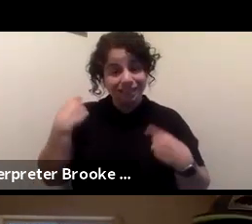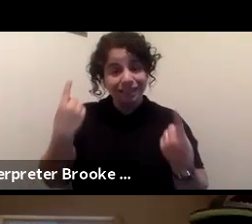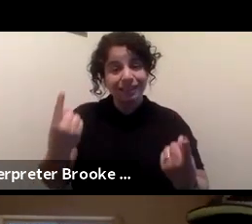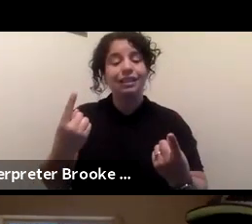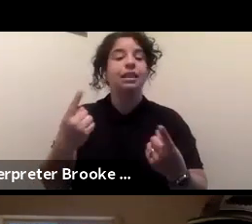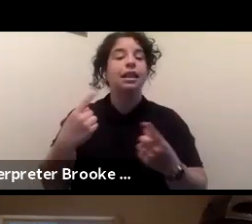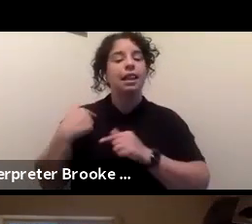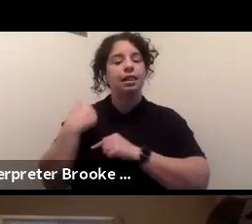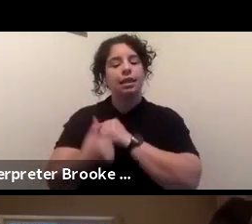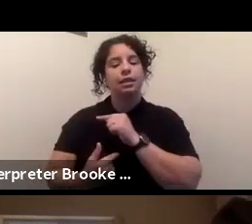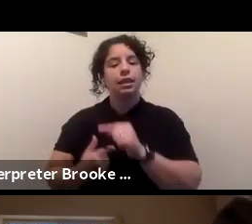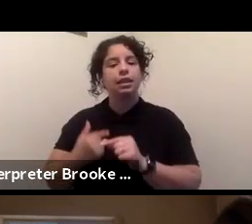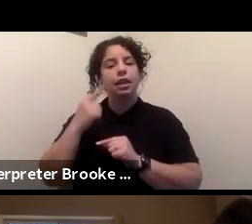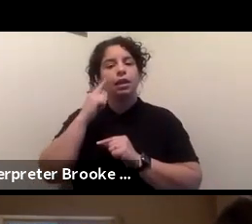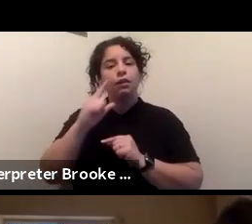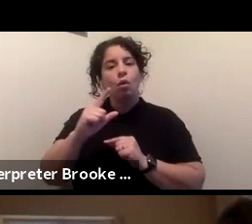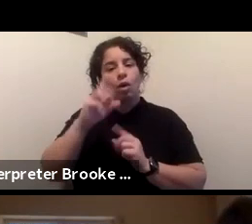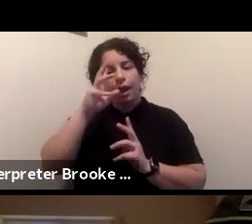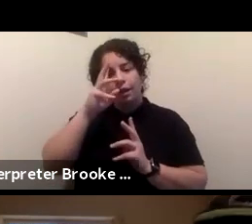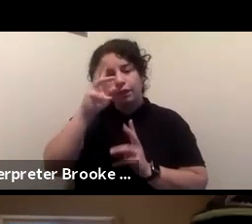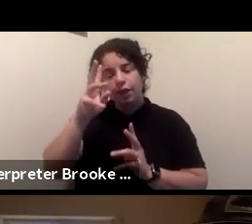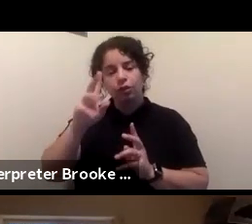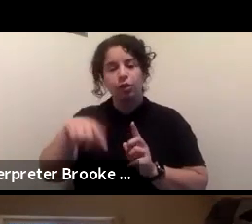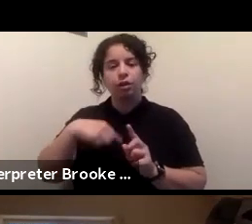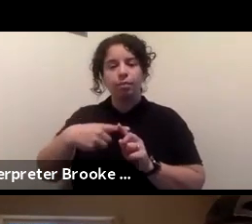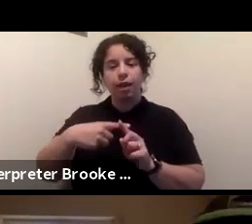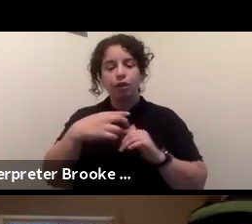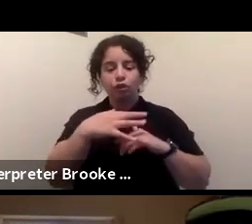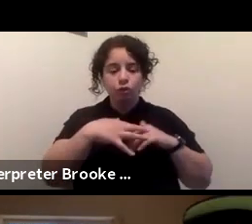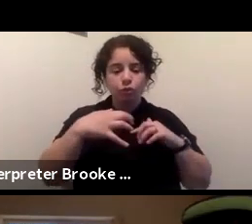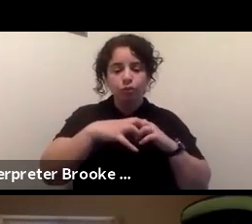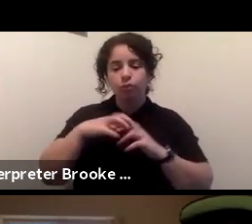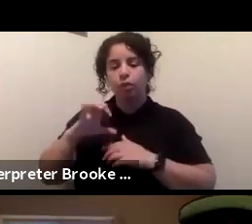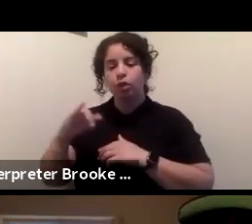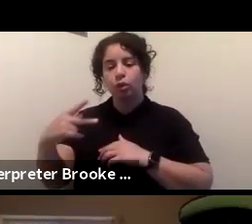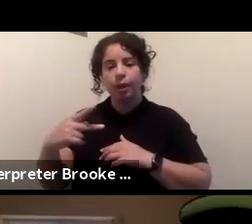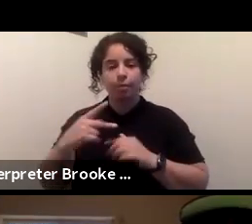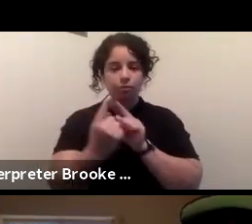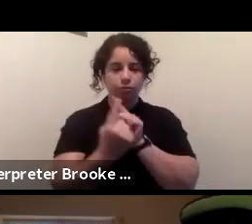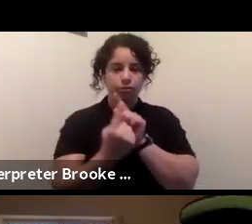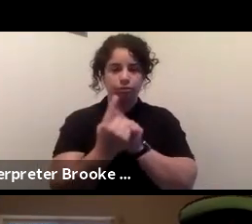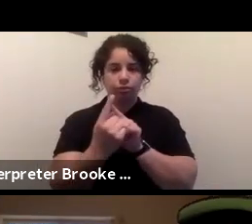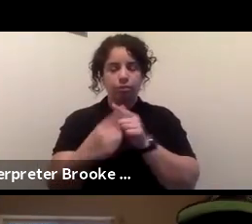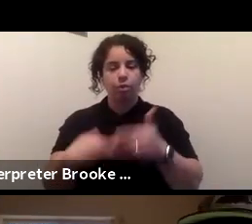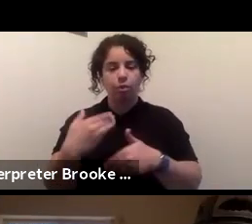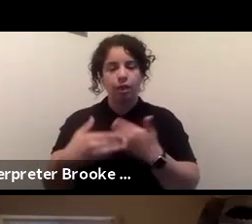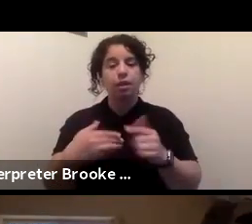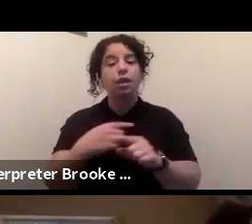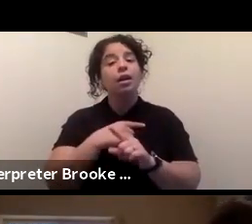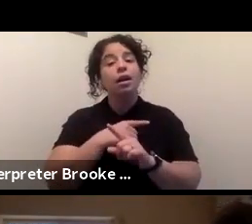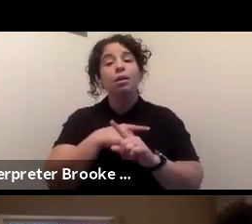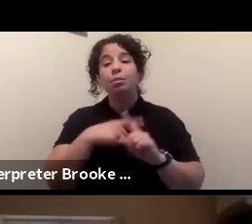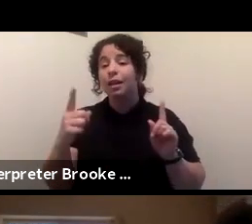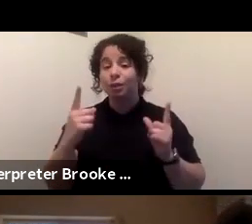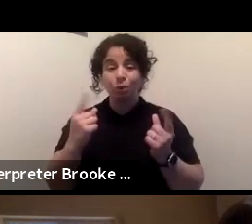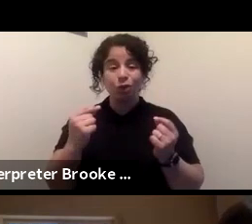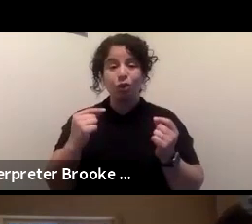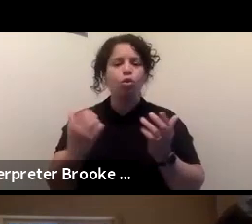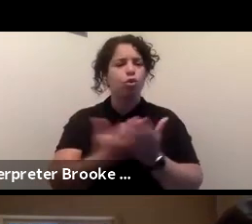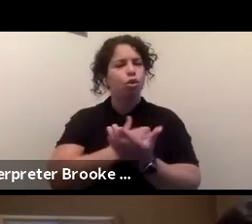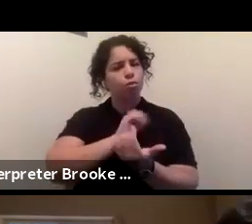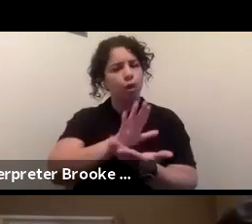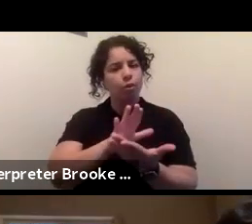and innovation that shape Indigenous and Crip dramaturgies, but in a whole new way, by bringing together artists from